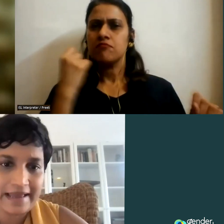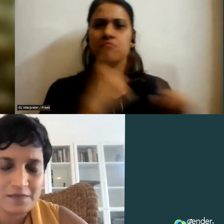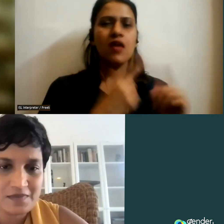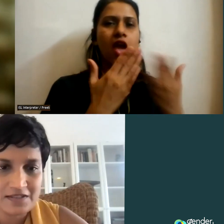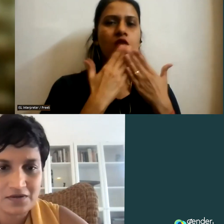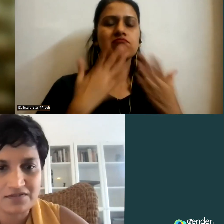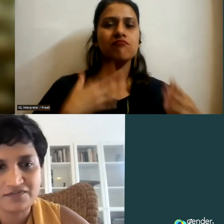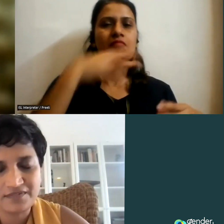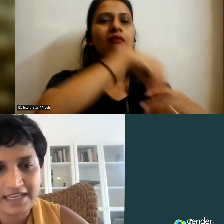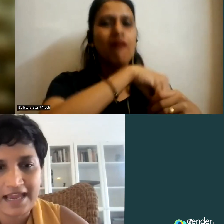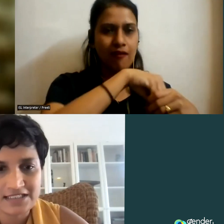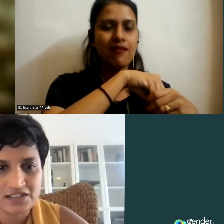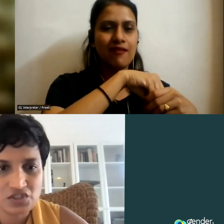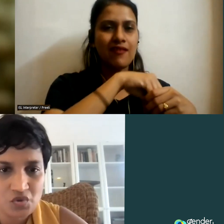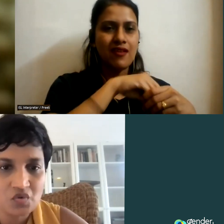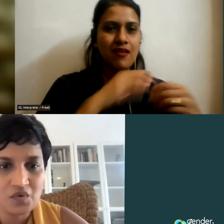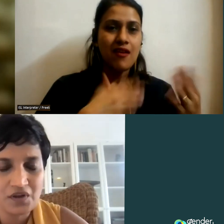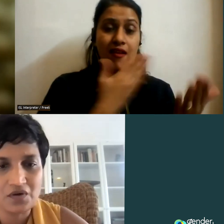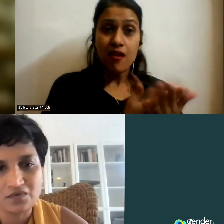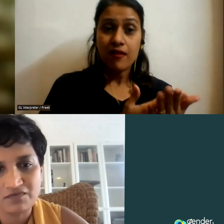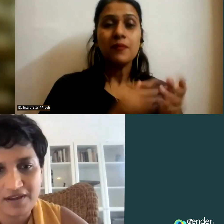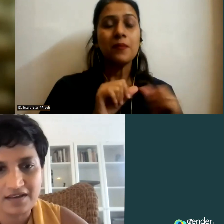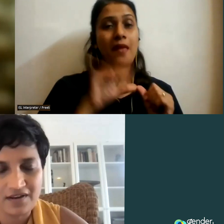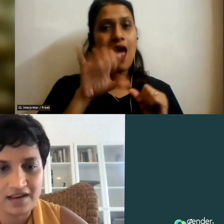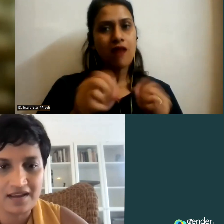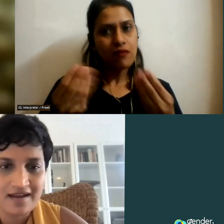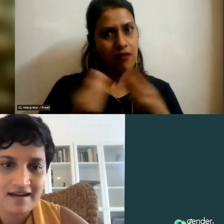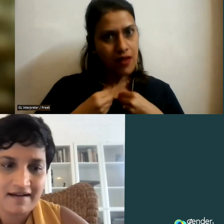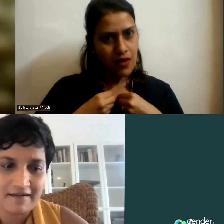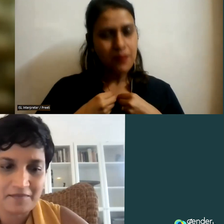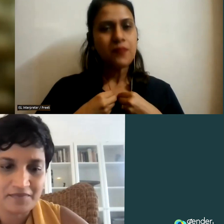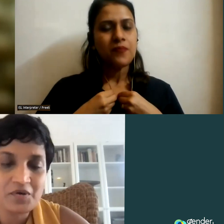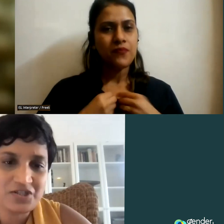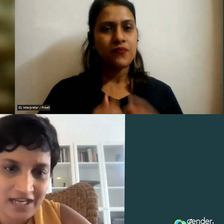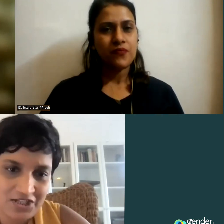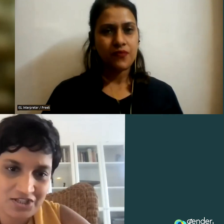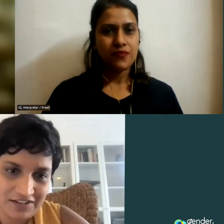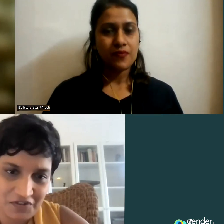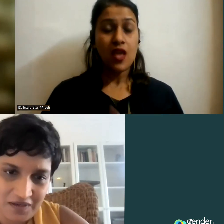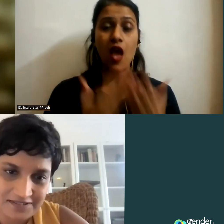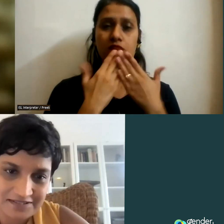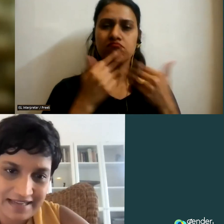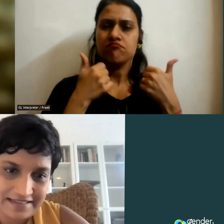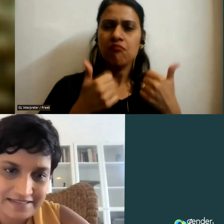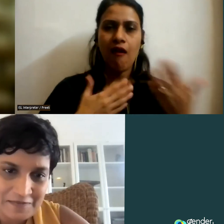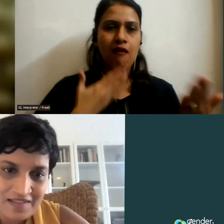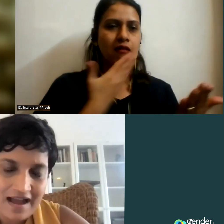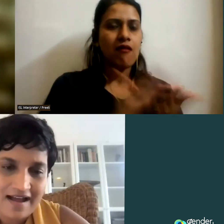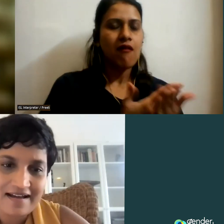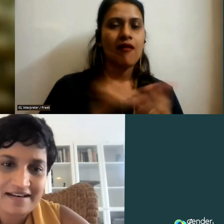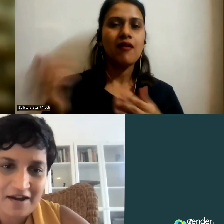really helped me in sort of getting access to, very, very good education, if you will.